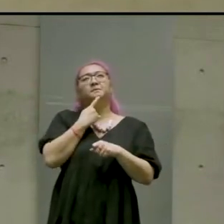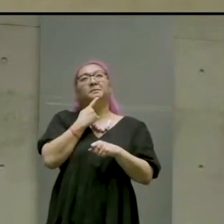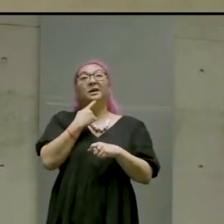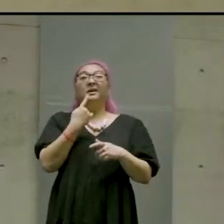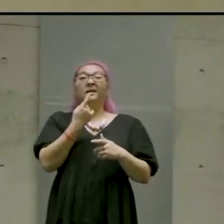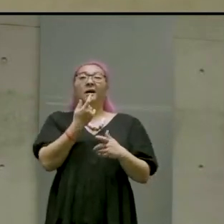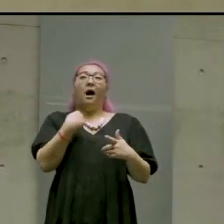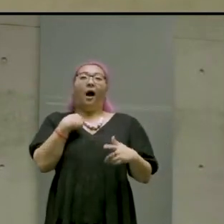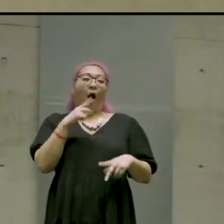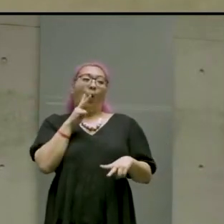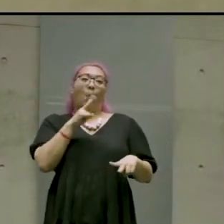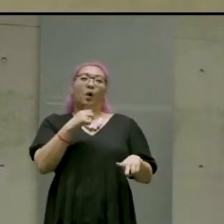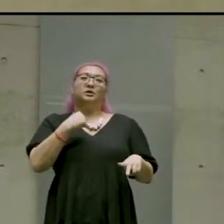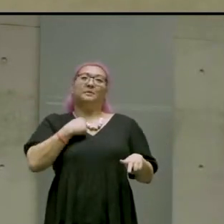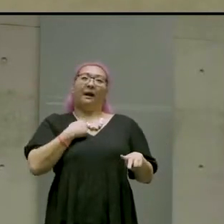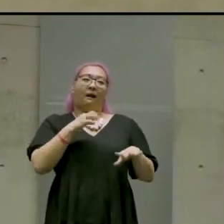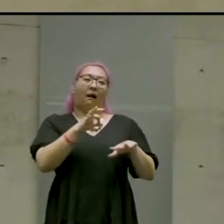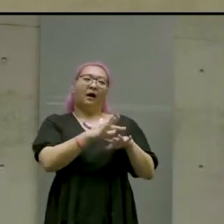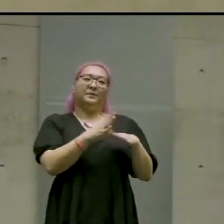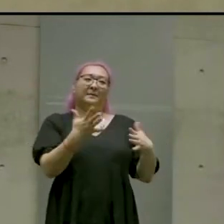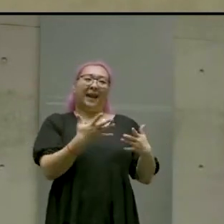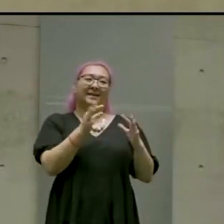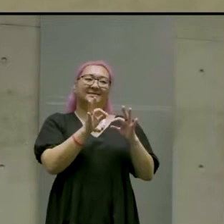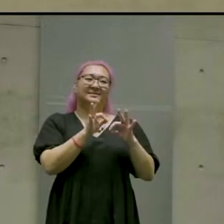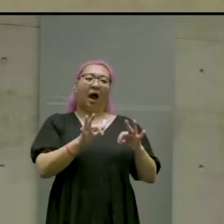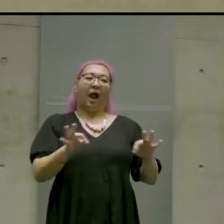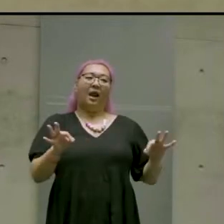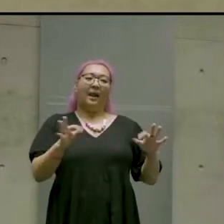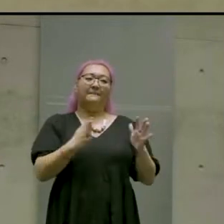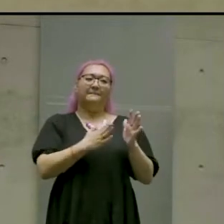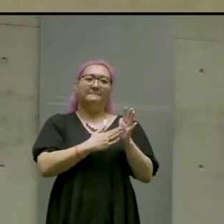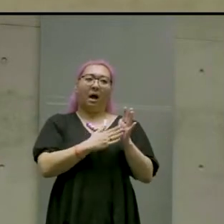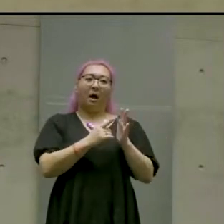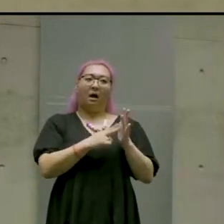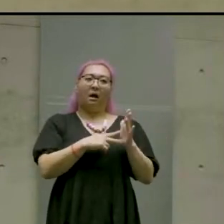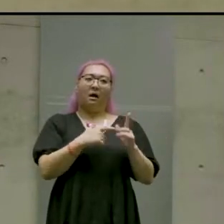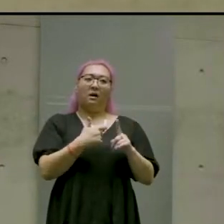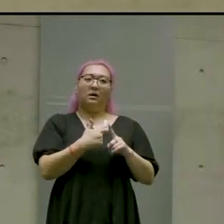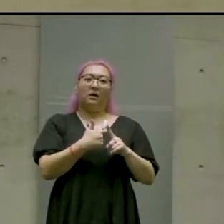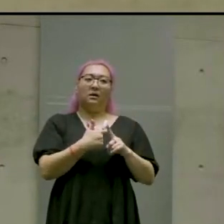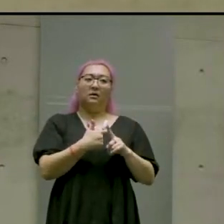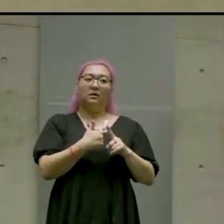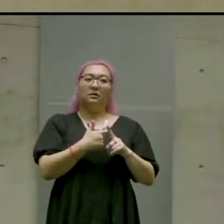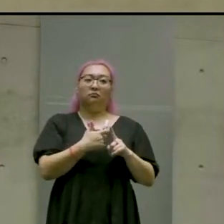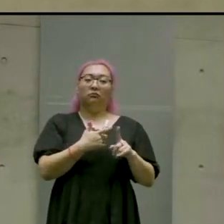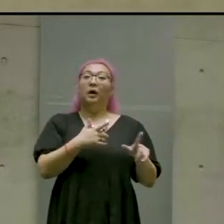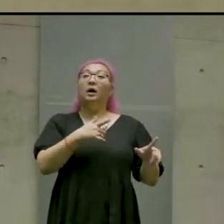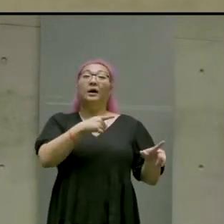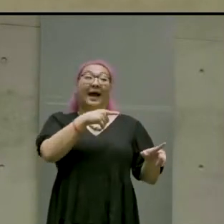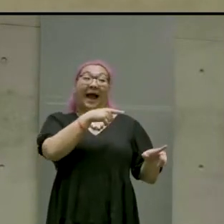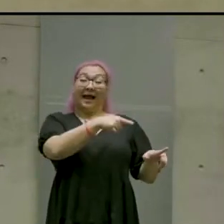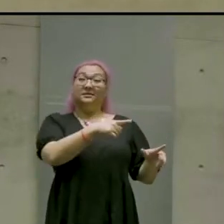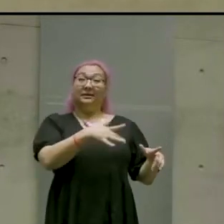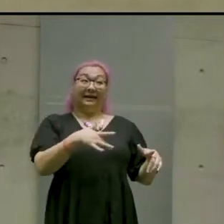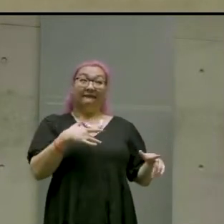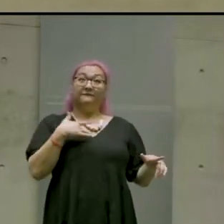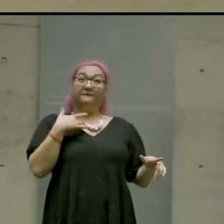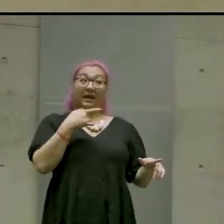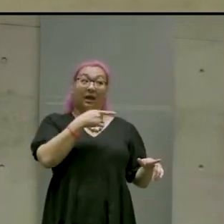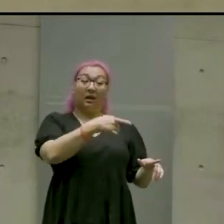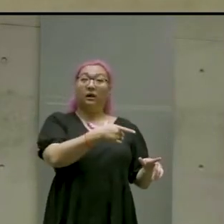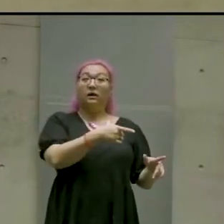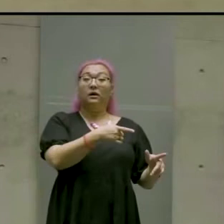play Cyberpunk. I've not played it myself yet. But when he was playing, he found it a very jarring experience that depending on which choice